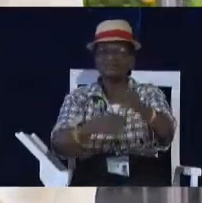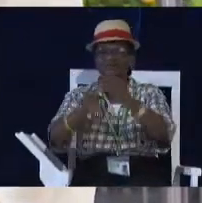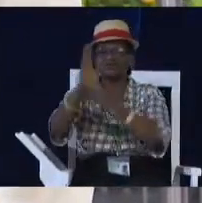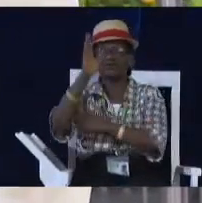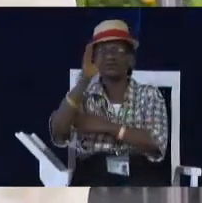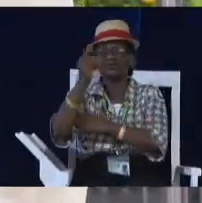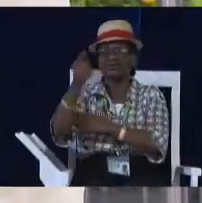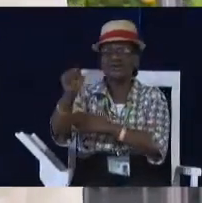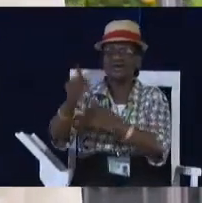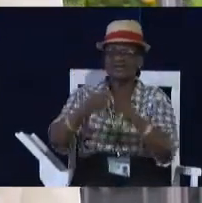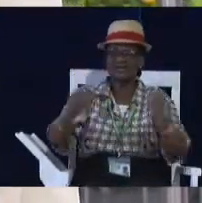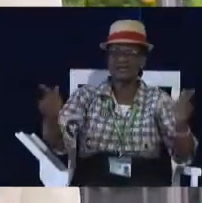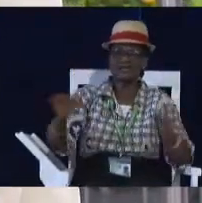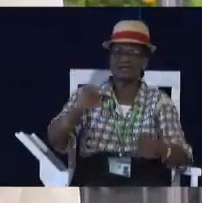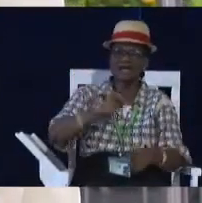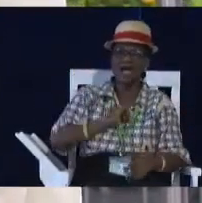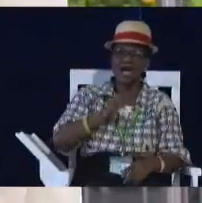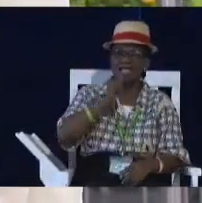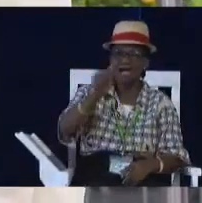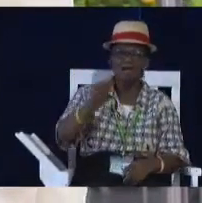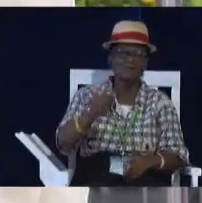am.